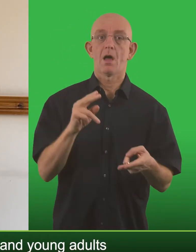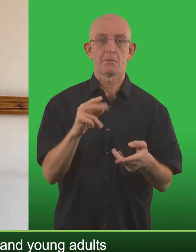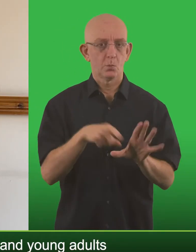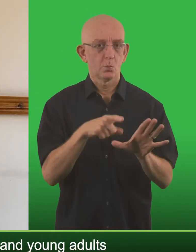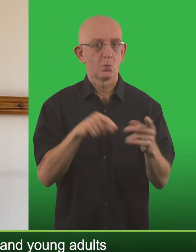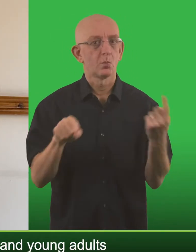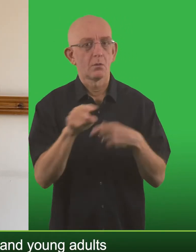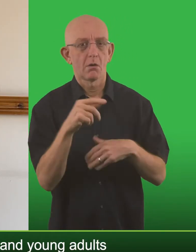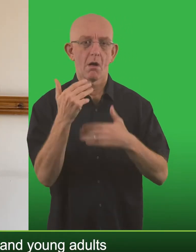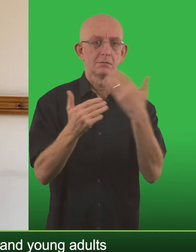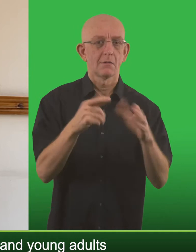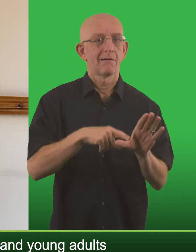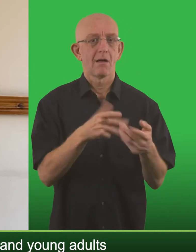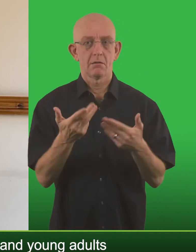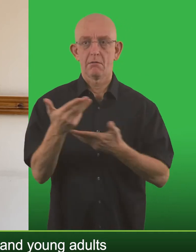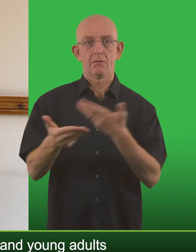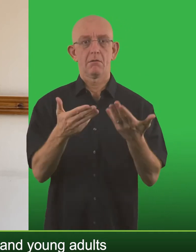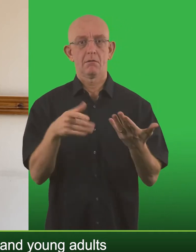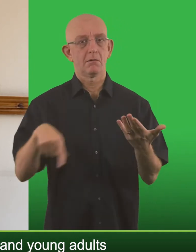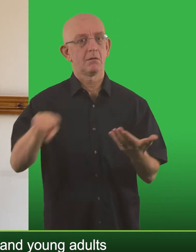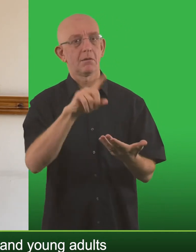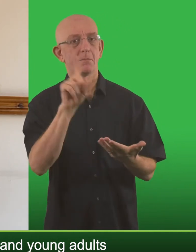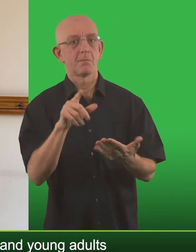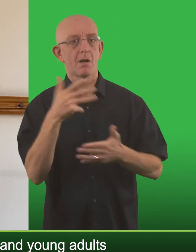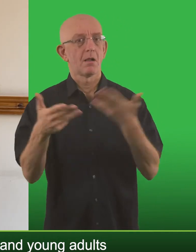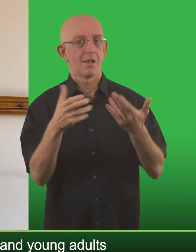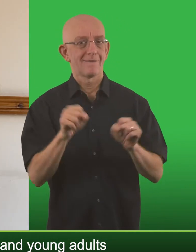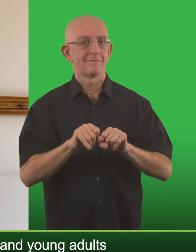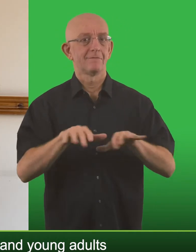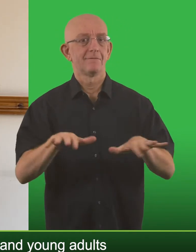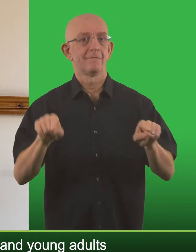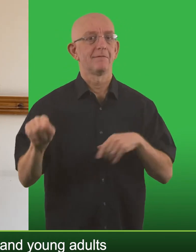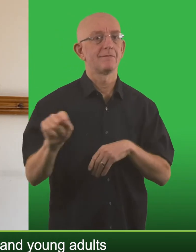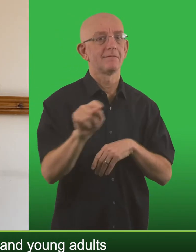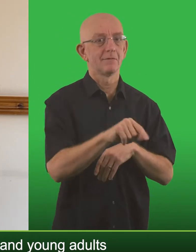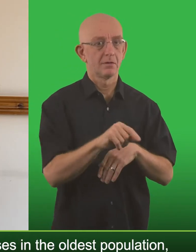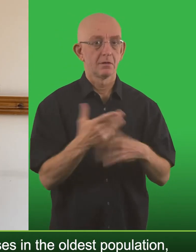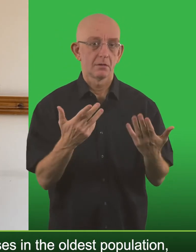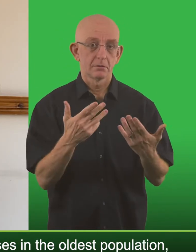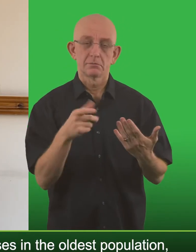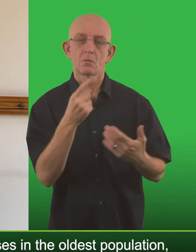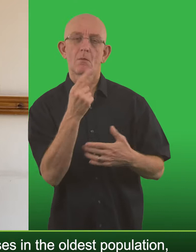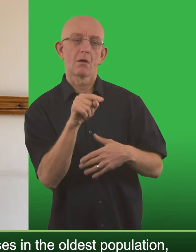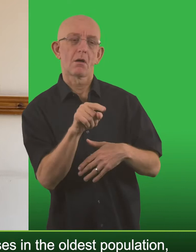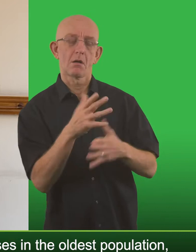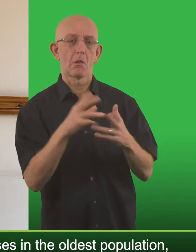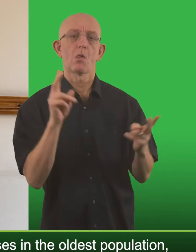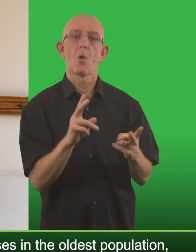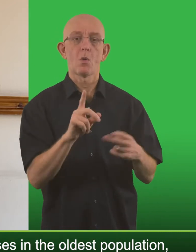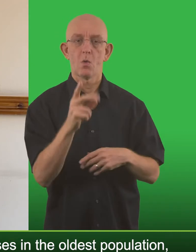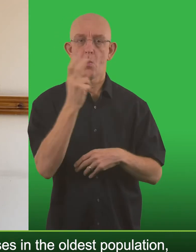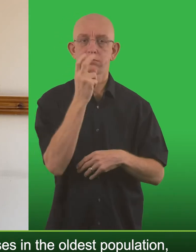rise started in young people and young adults, but now spreads to most of the population. Perhaps with